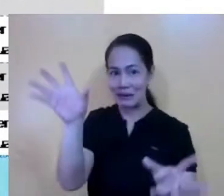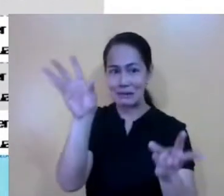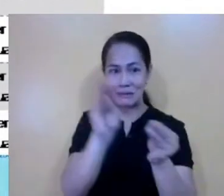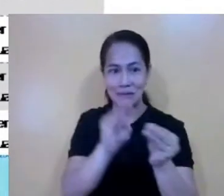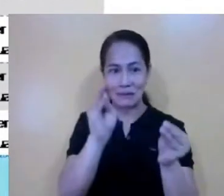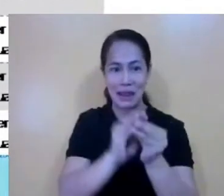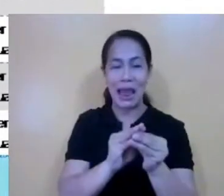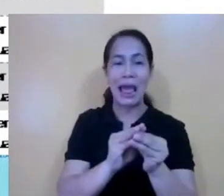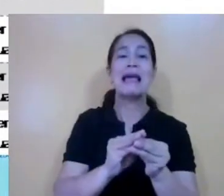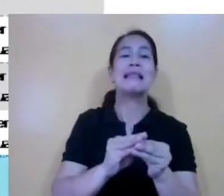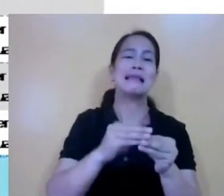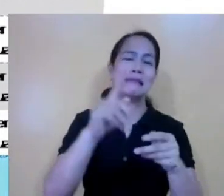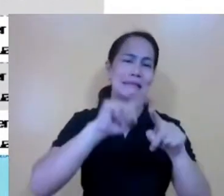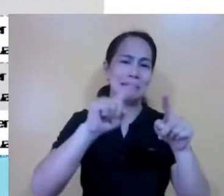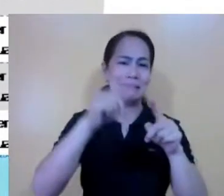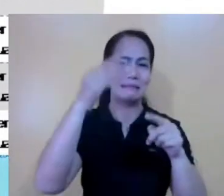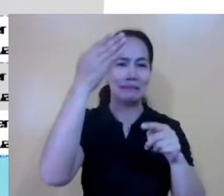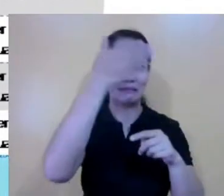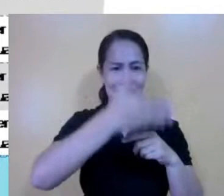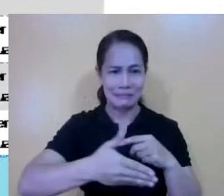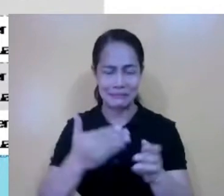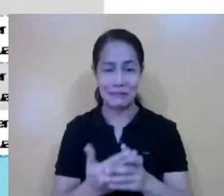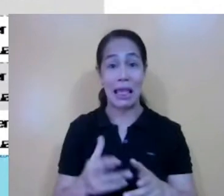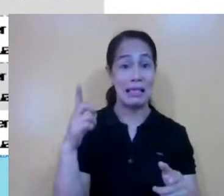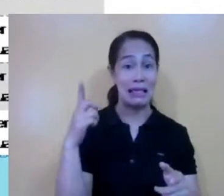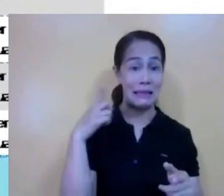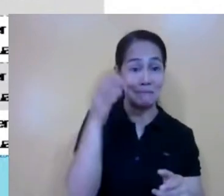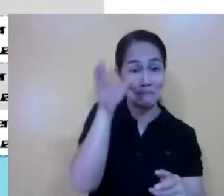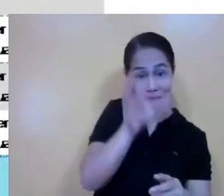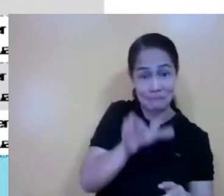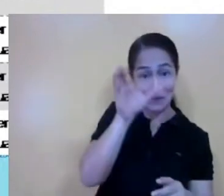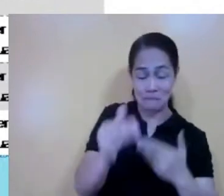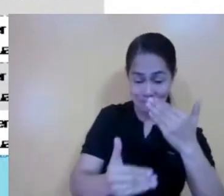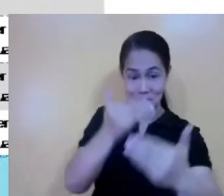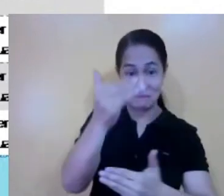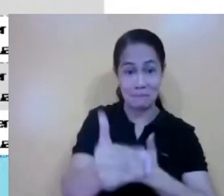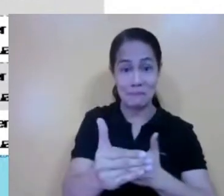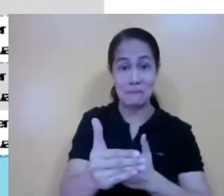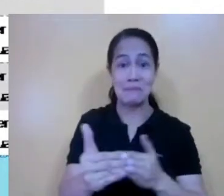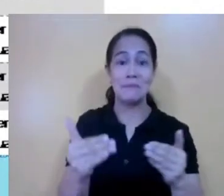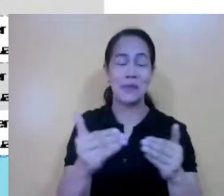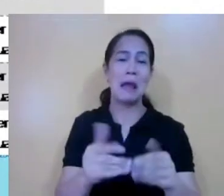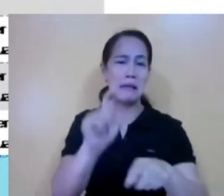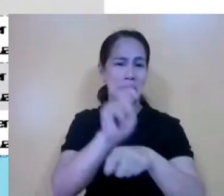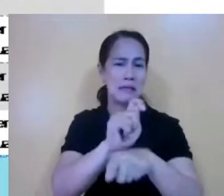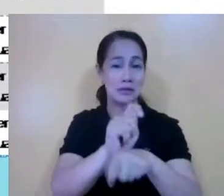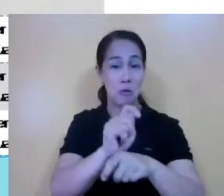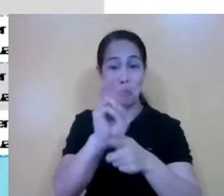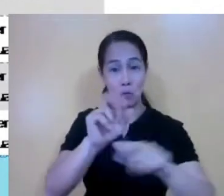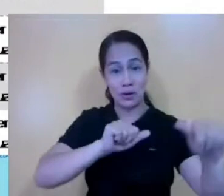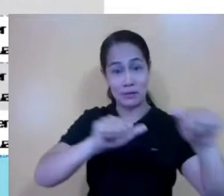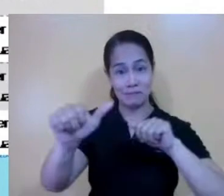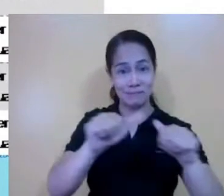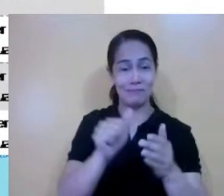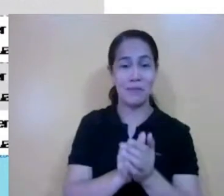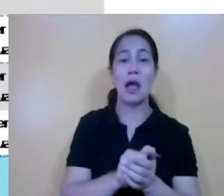in the first leftmost column, followed by the specific task or activity for each phase of the RPMS